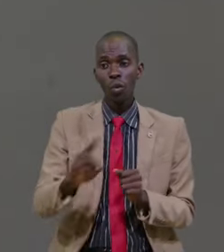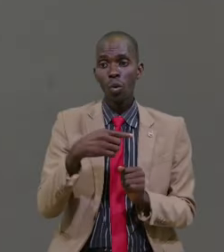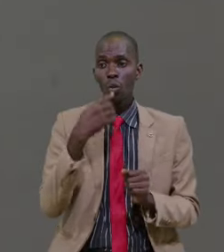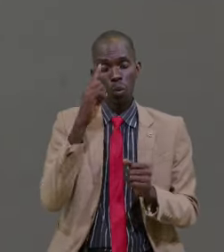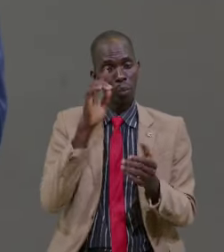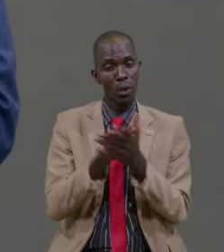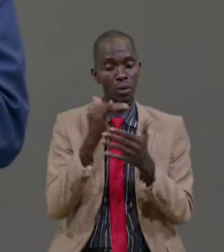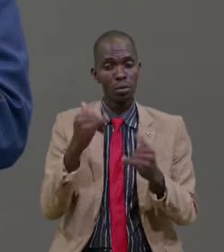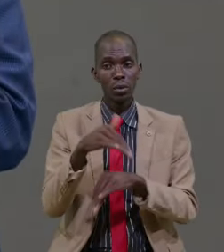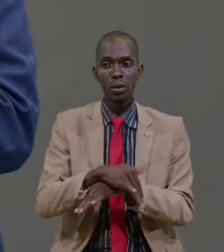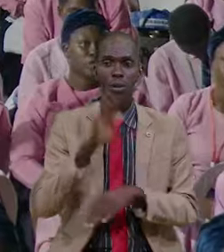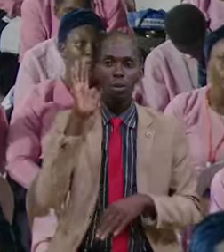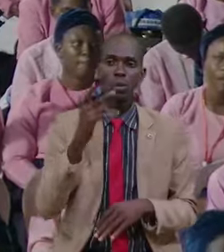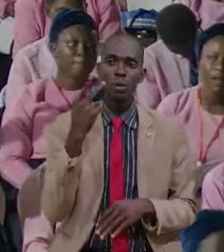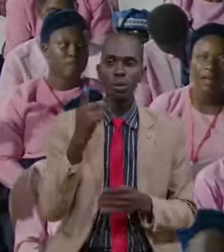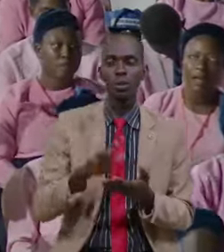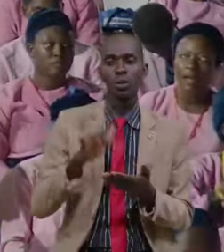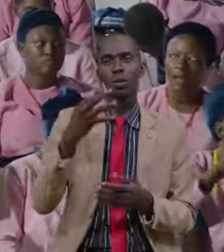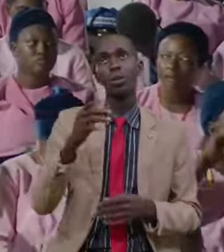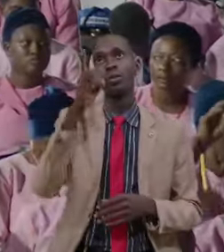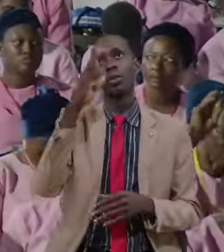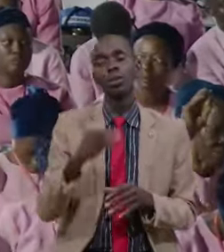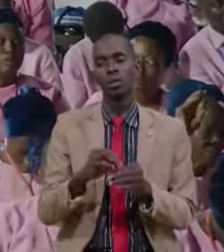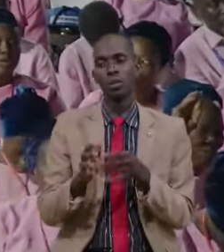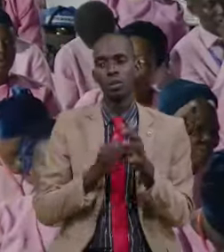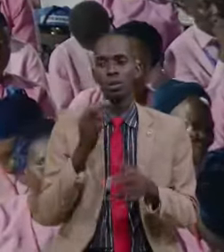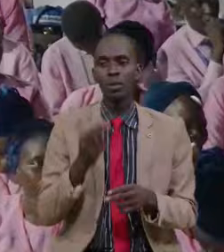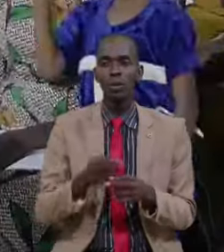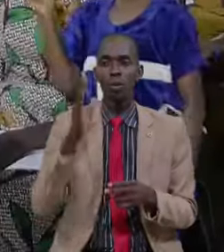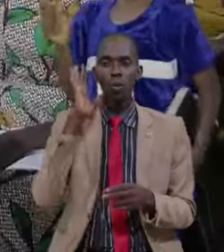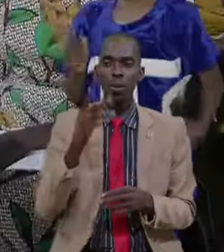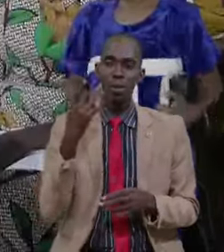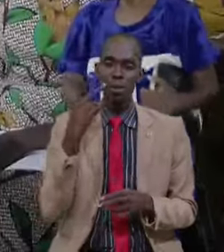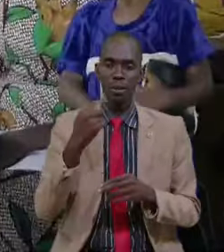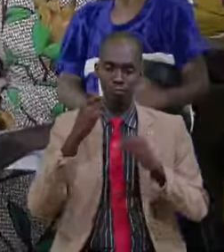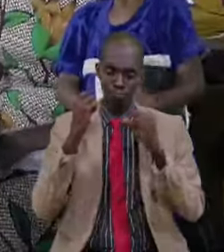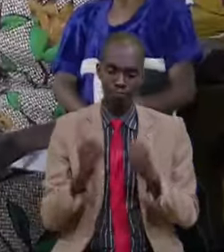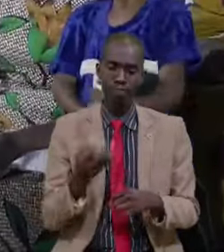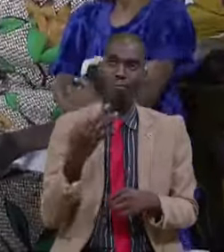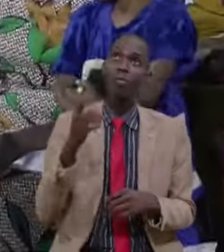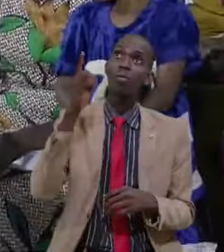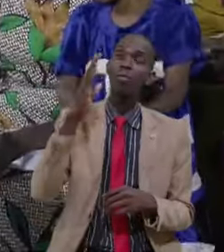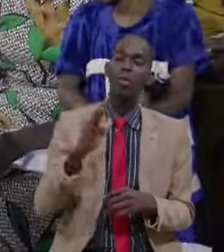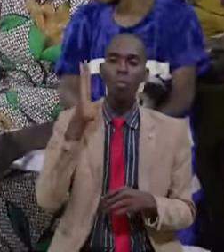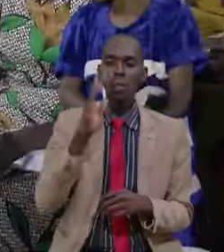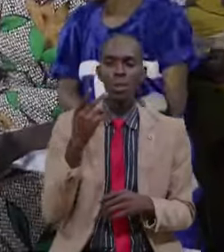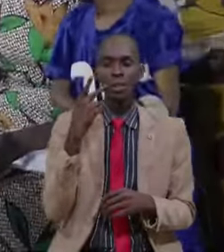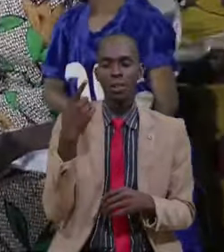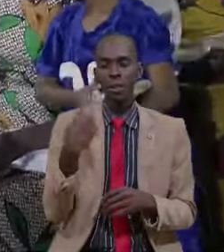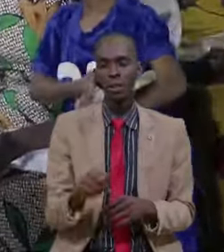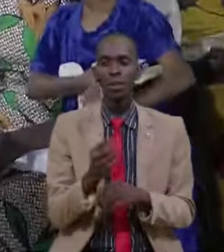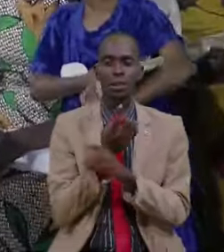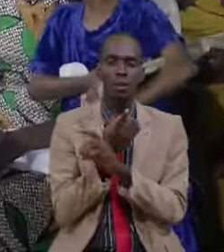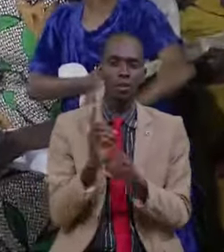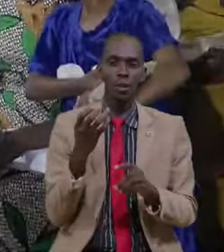tonight will see the glory of God, will see the power of God, will see the deliverance of God.